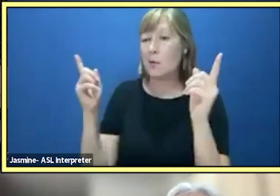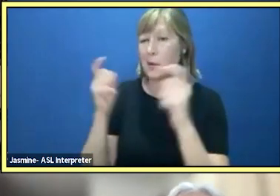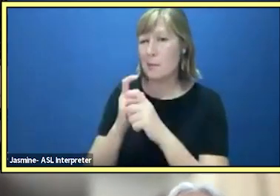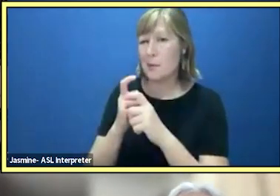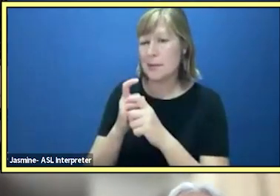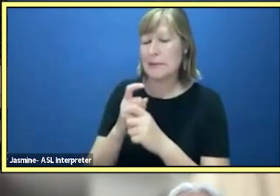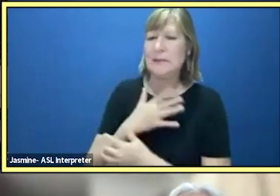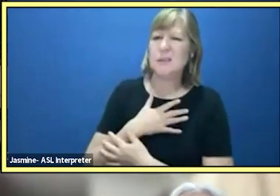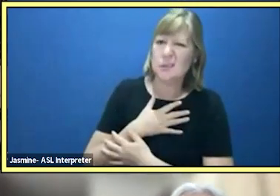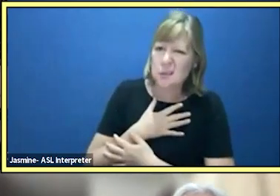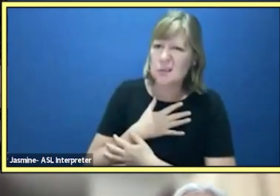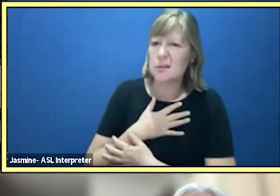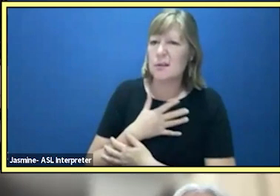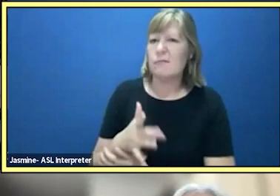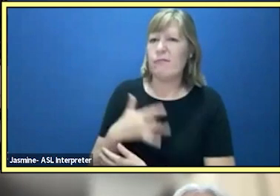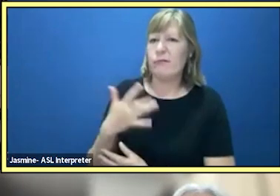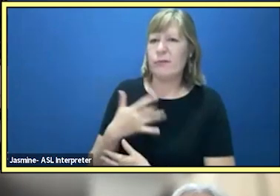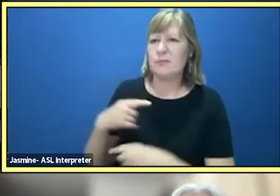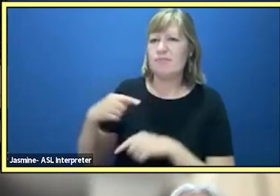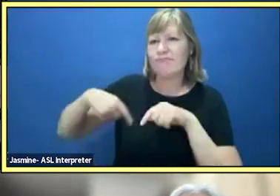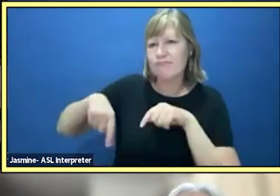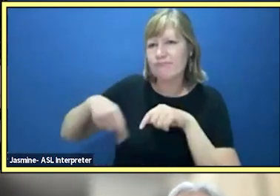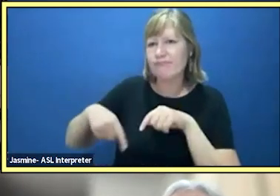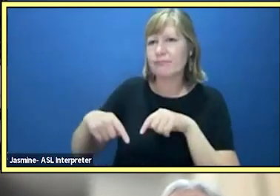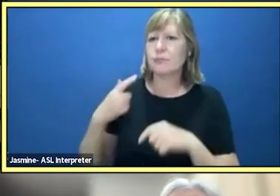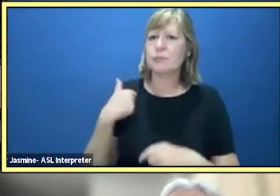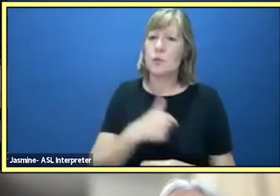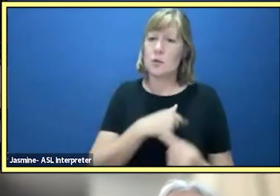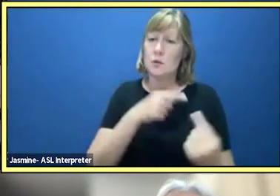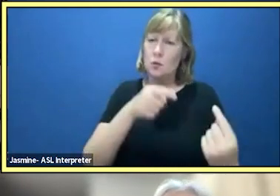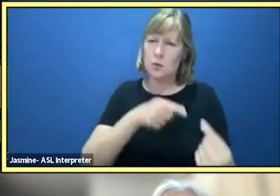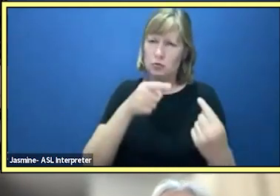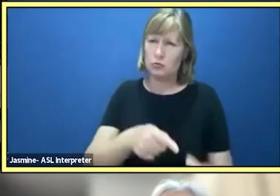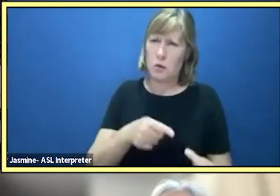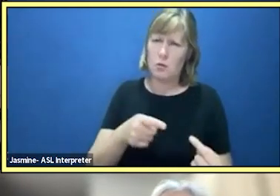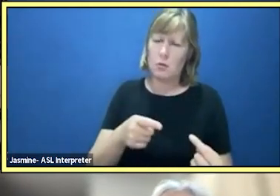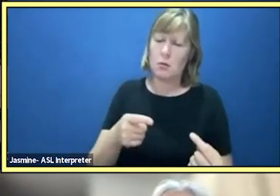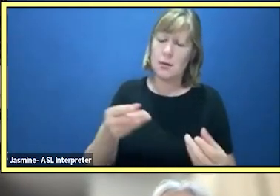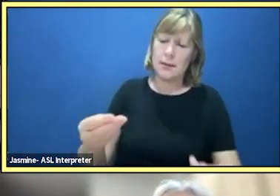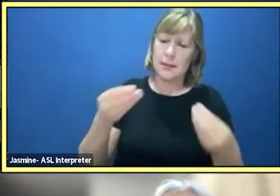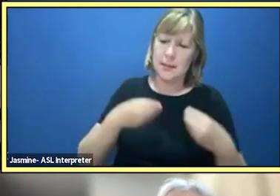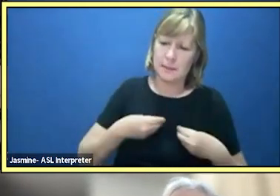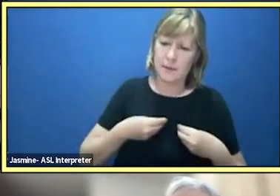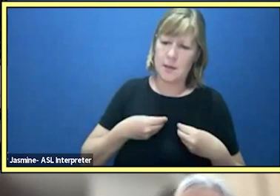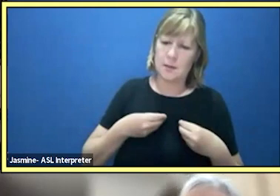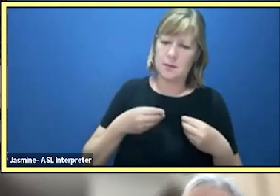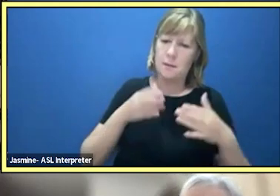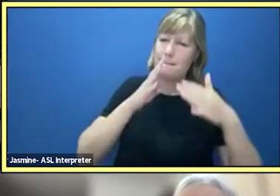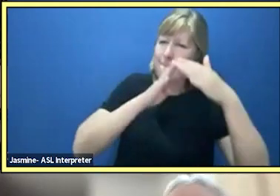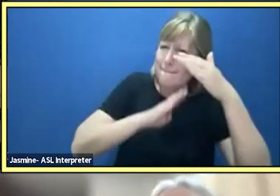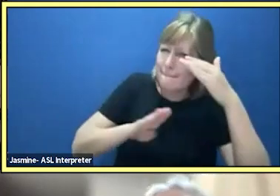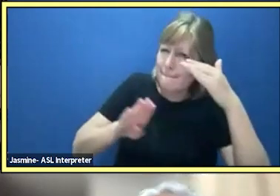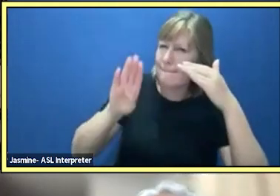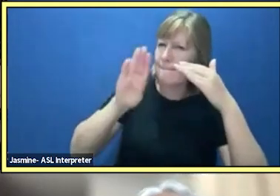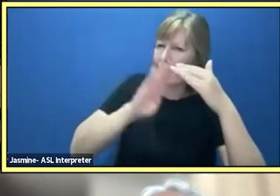just the basics of getting the help that we need to position